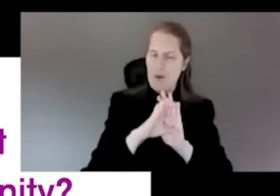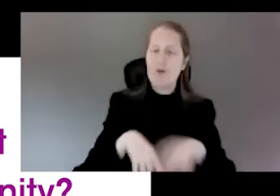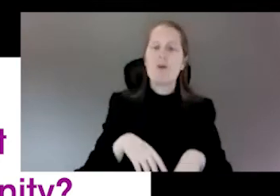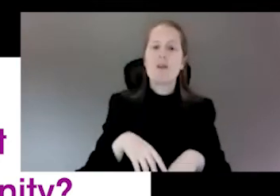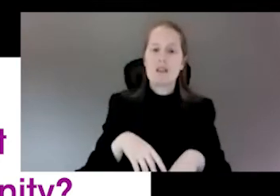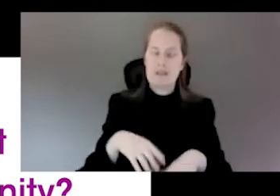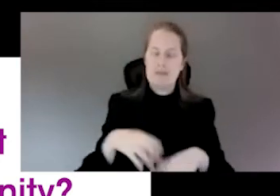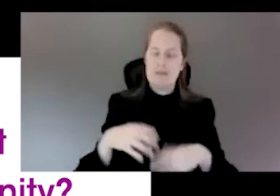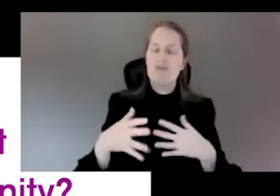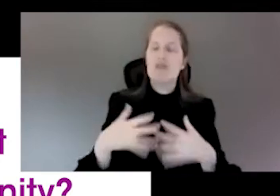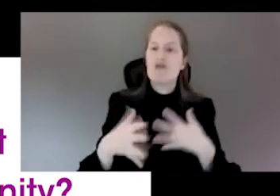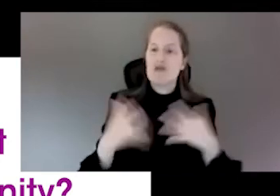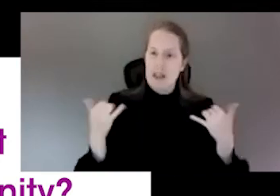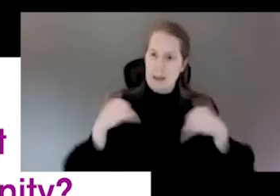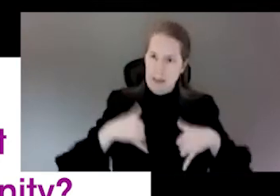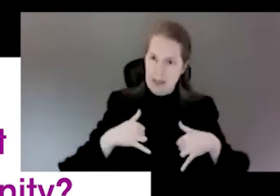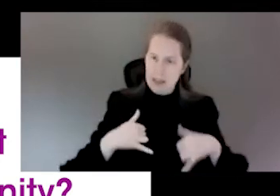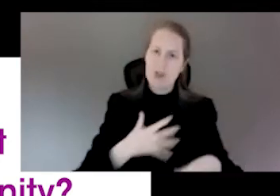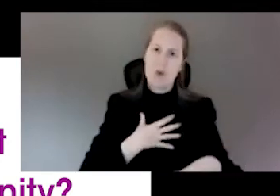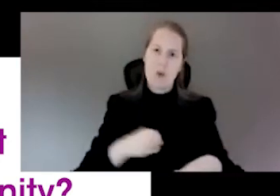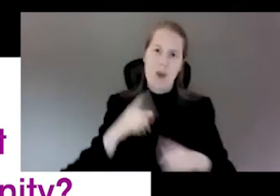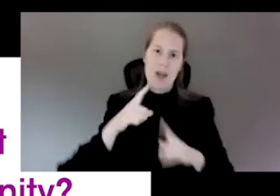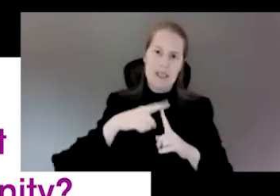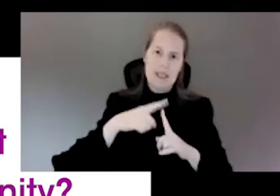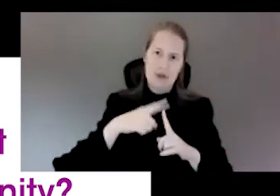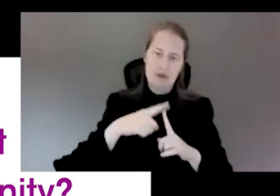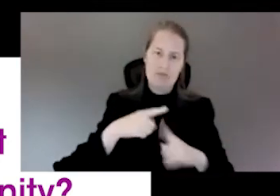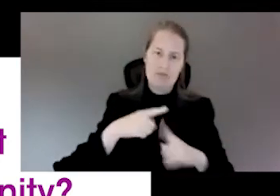blazer and a white t-shirt.